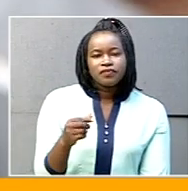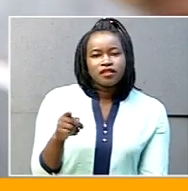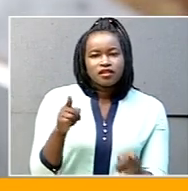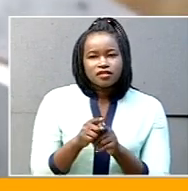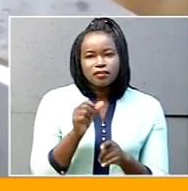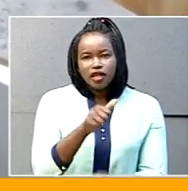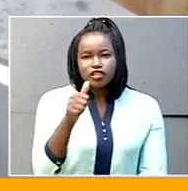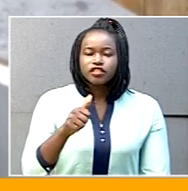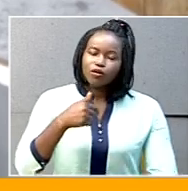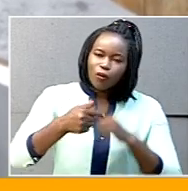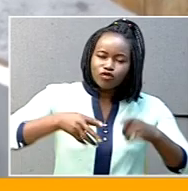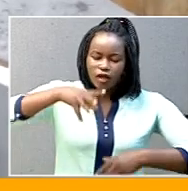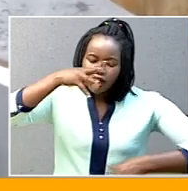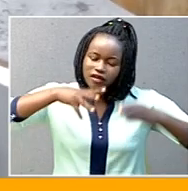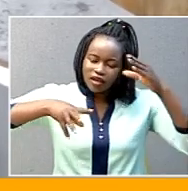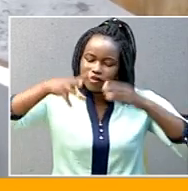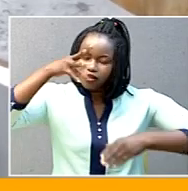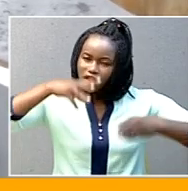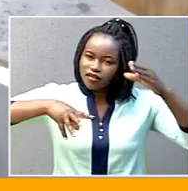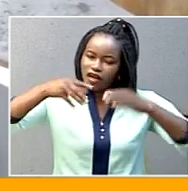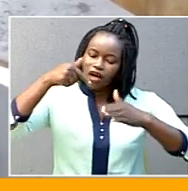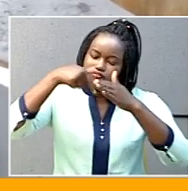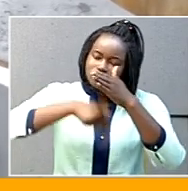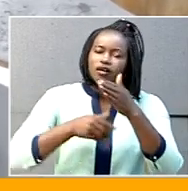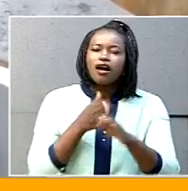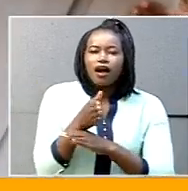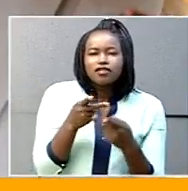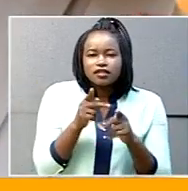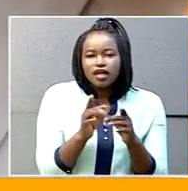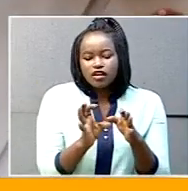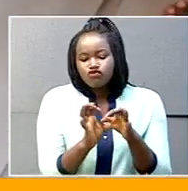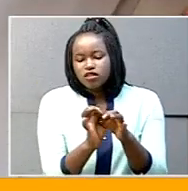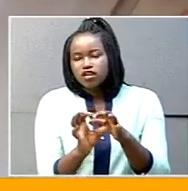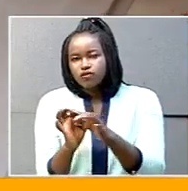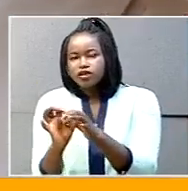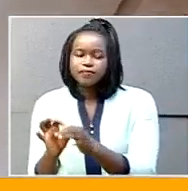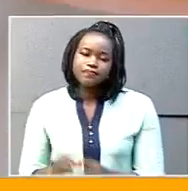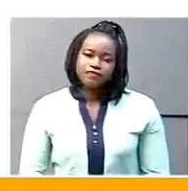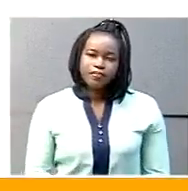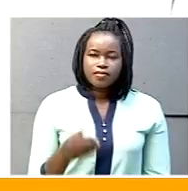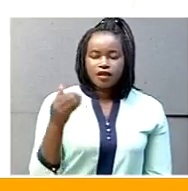aeronautic dynamics before these youngsters started putting pieces together. It was way back in